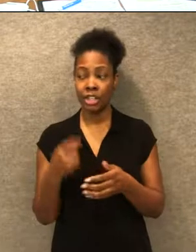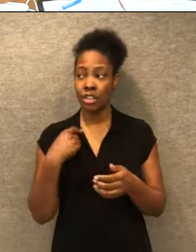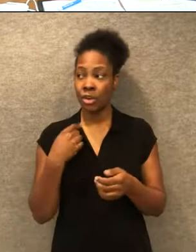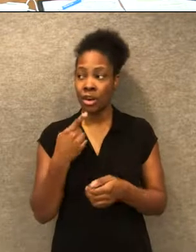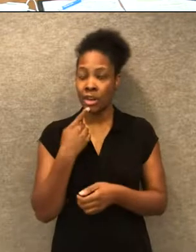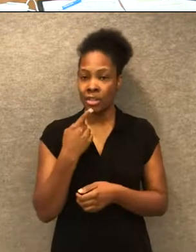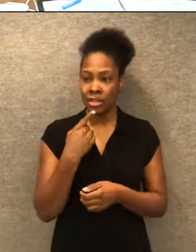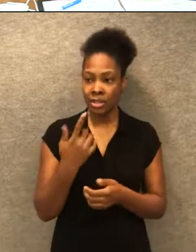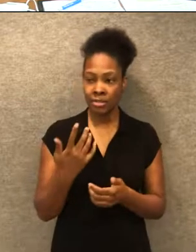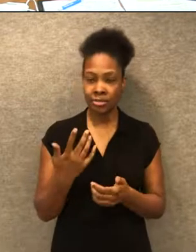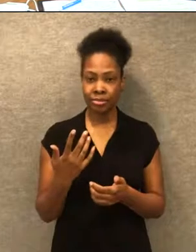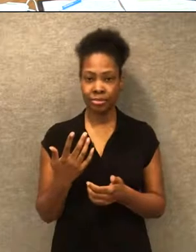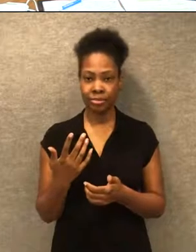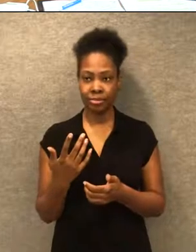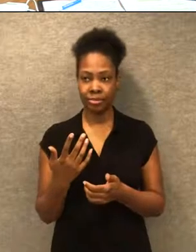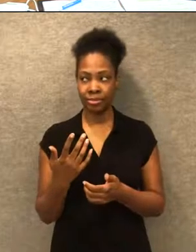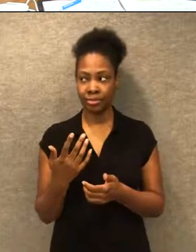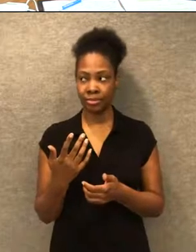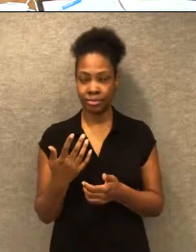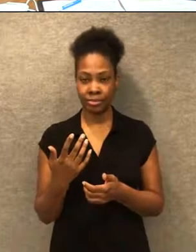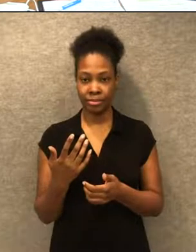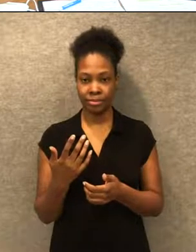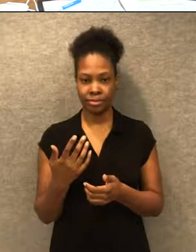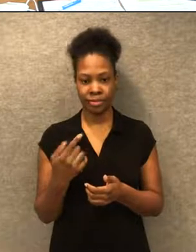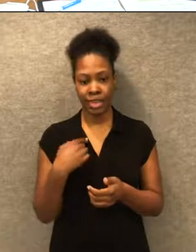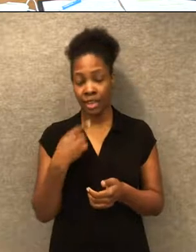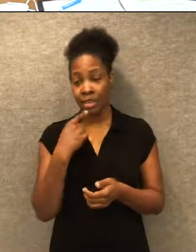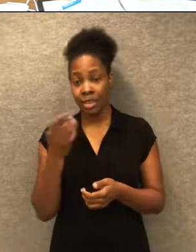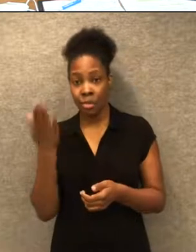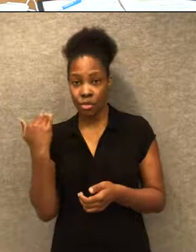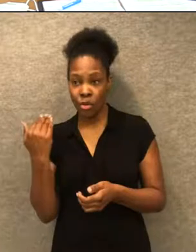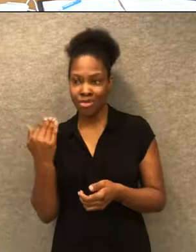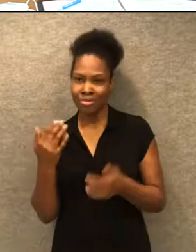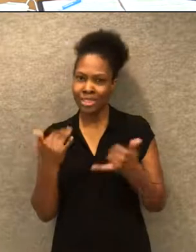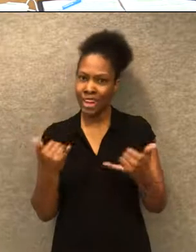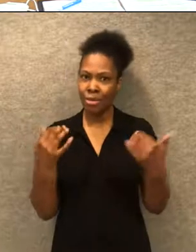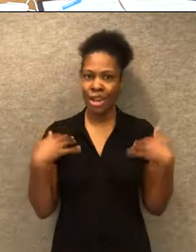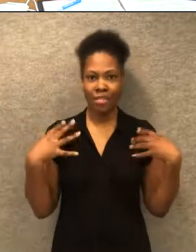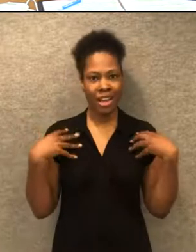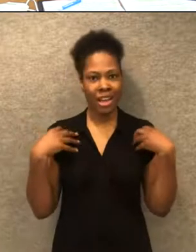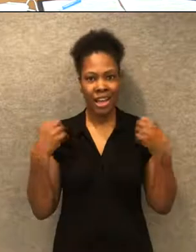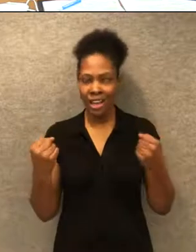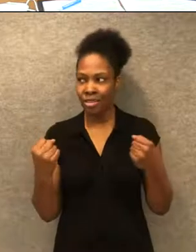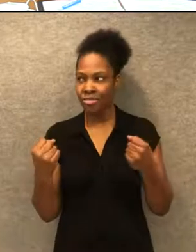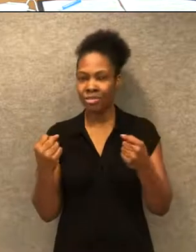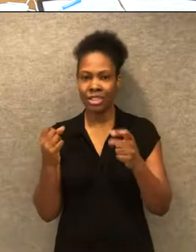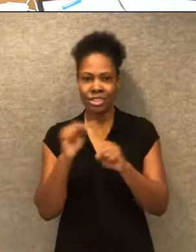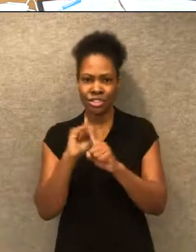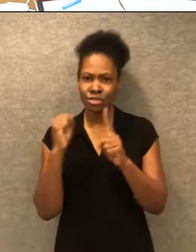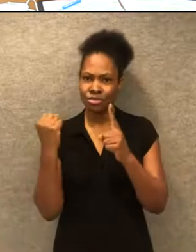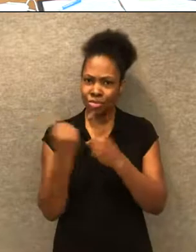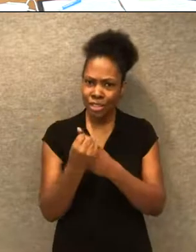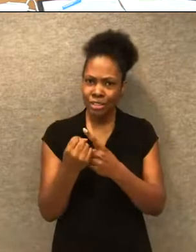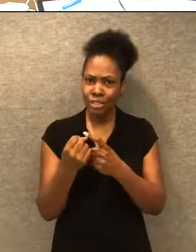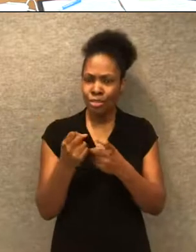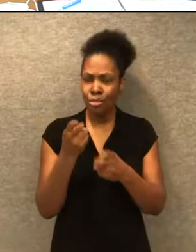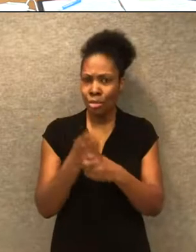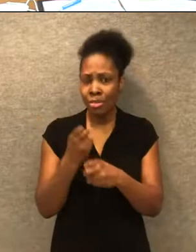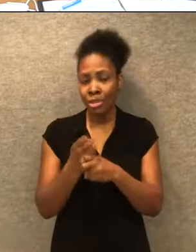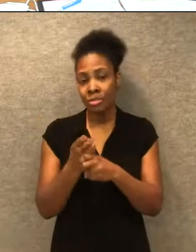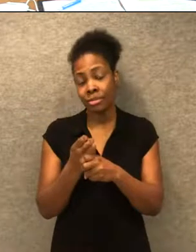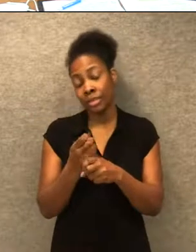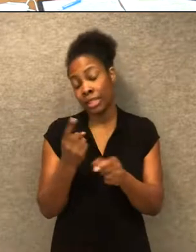you know, I said it before when I was on here that we are in a health crisis, and oftentimes it's easy